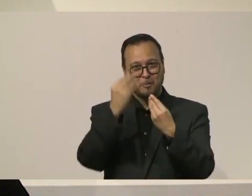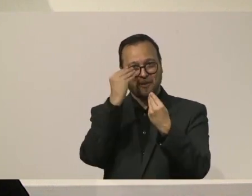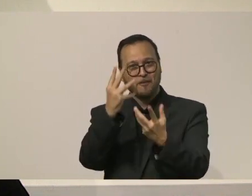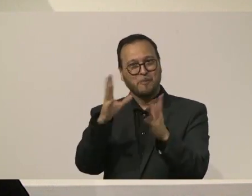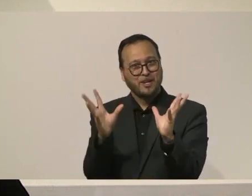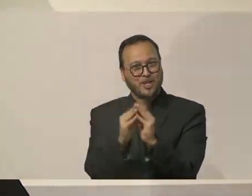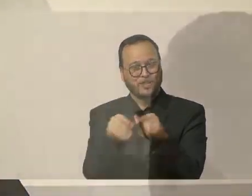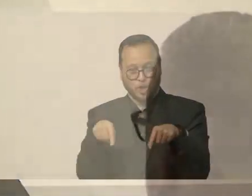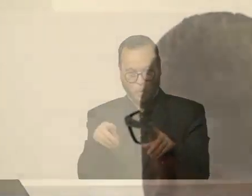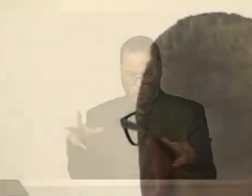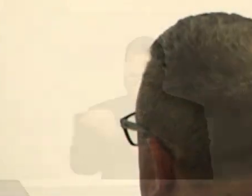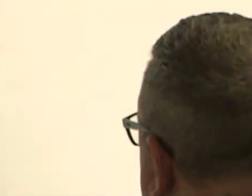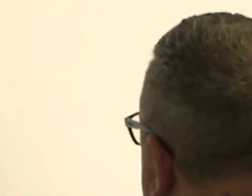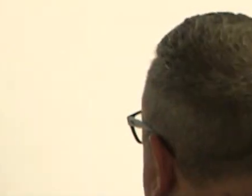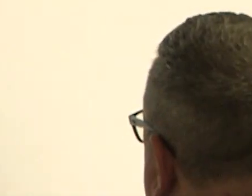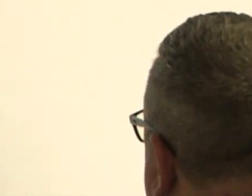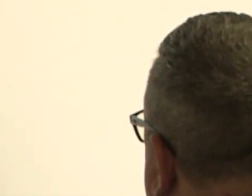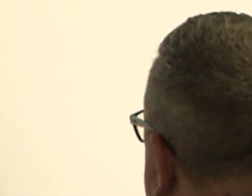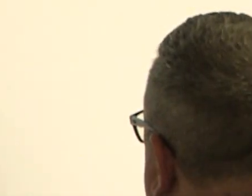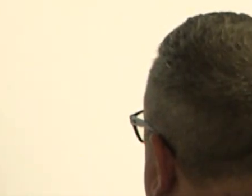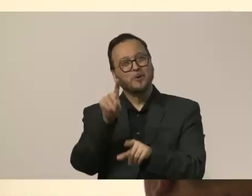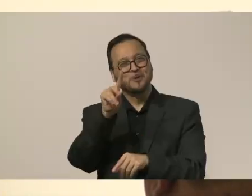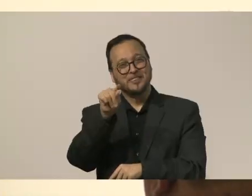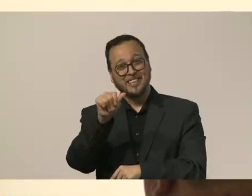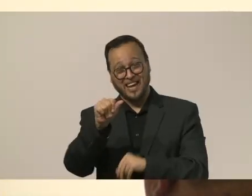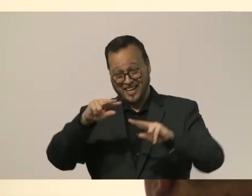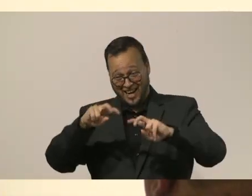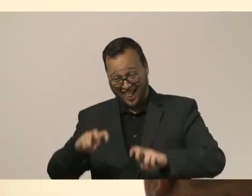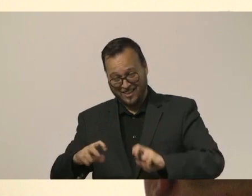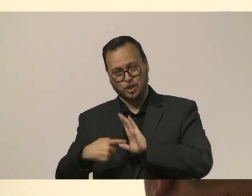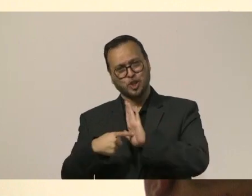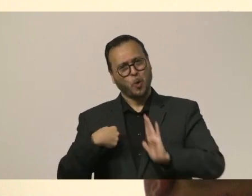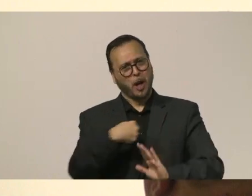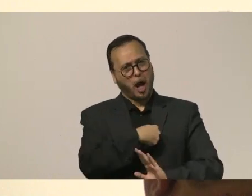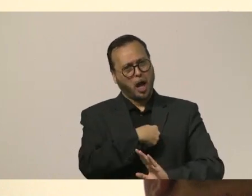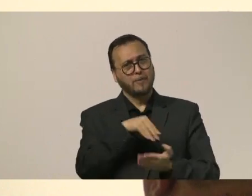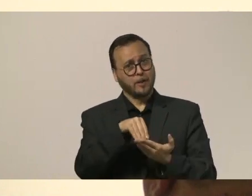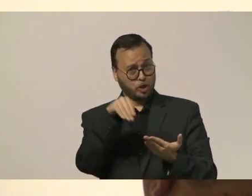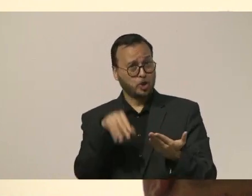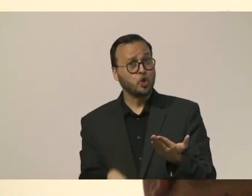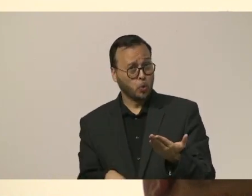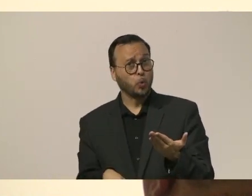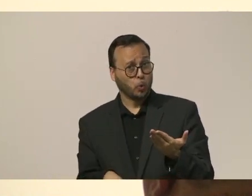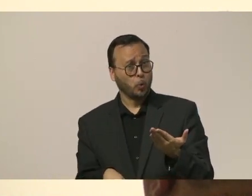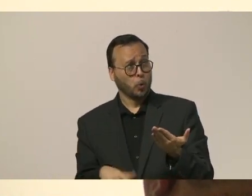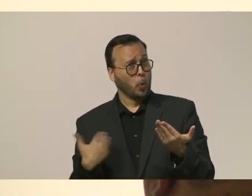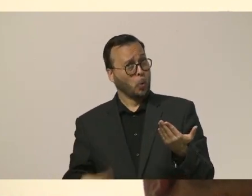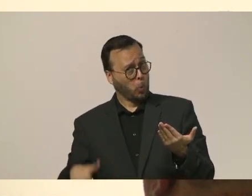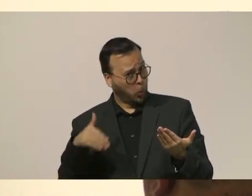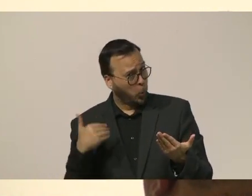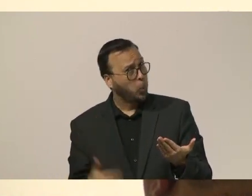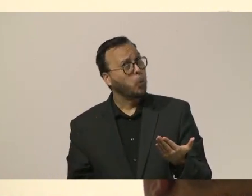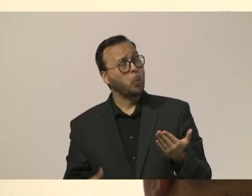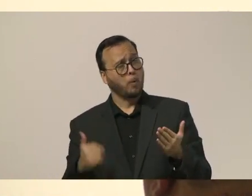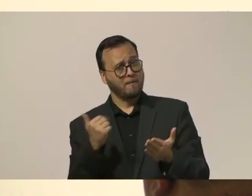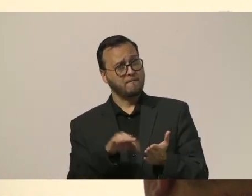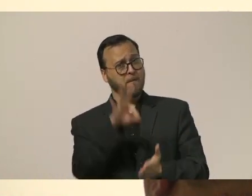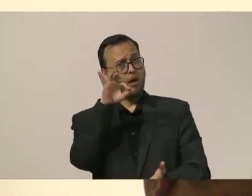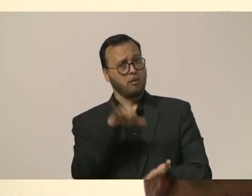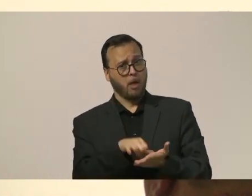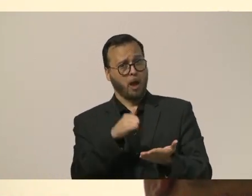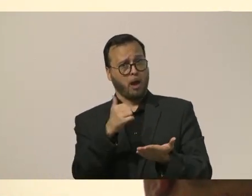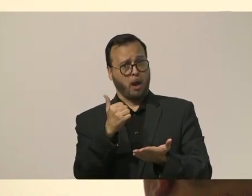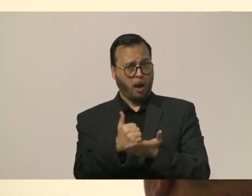program, and data analyses indicated that students overwhelmingly found this segment helpful